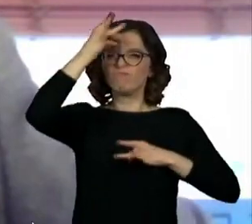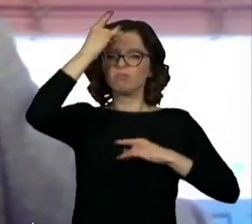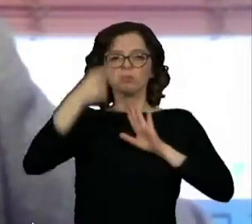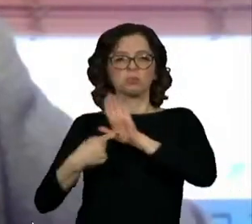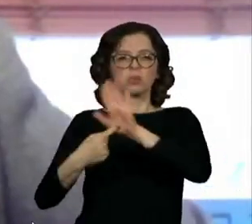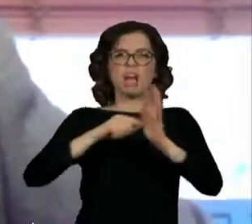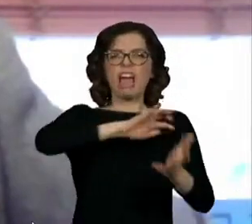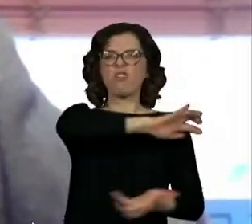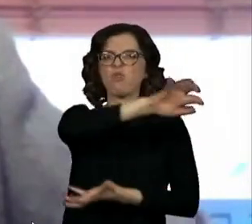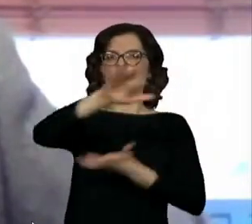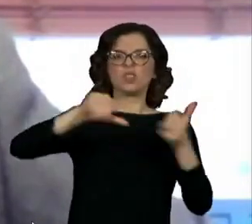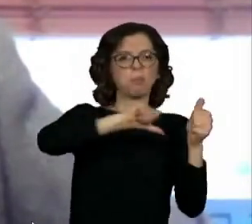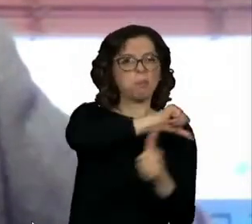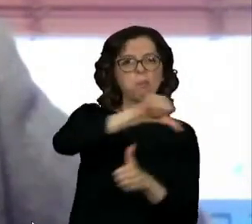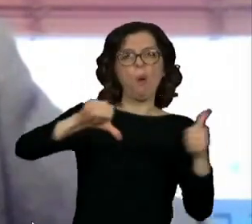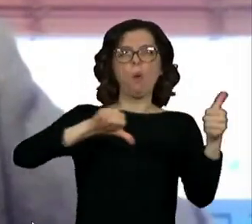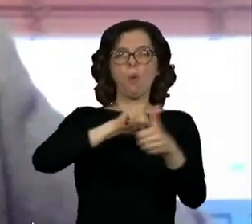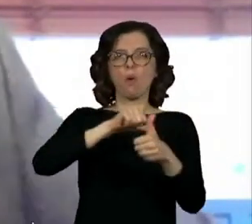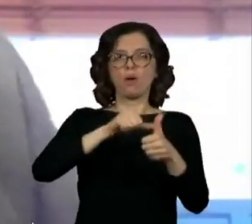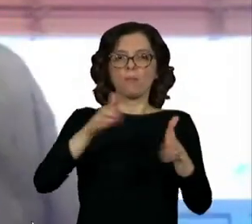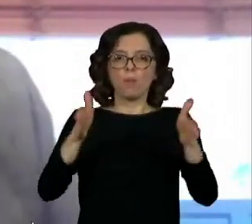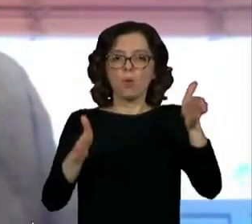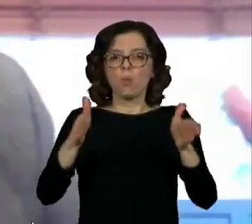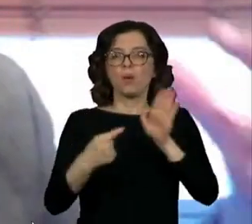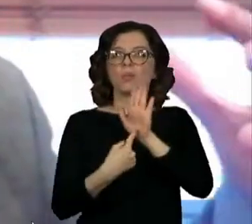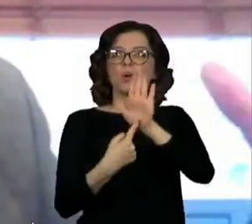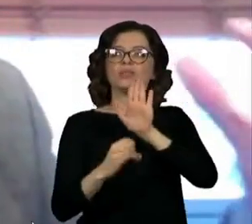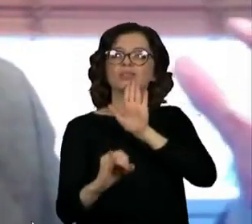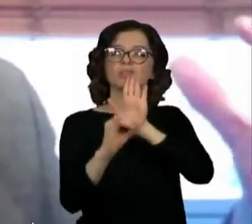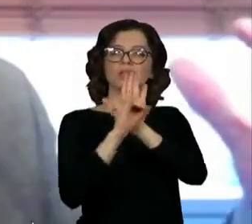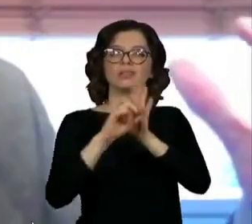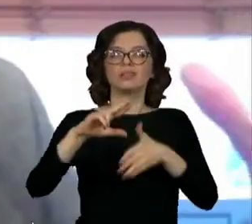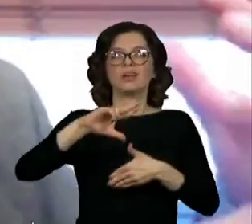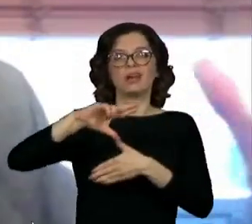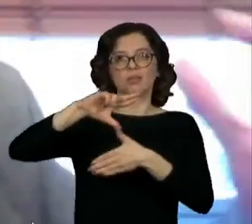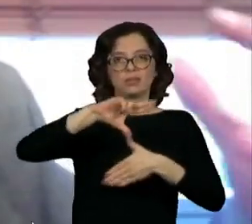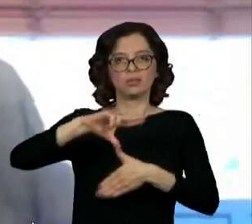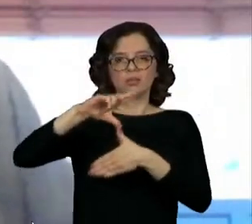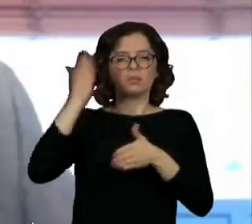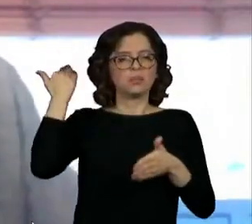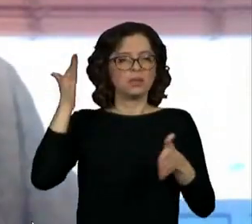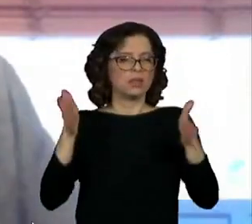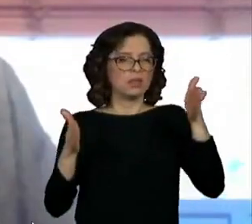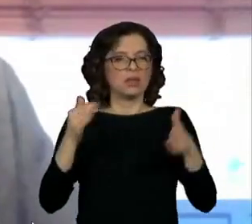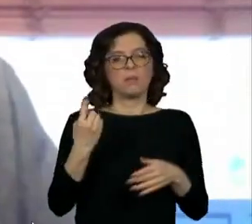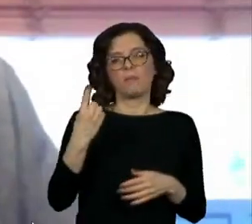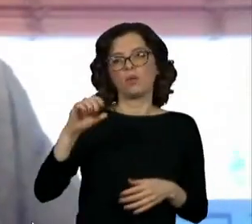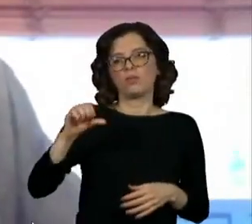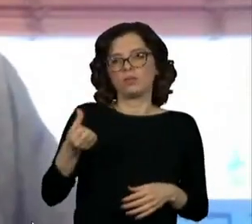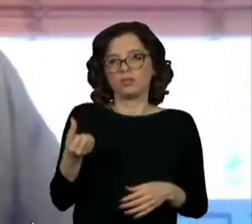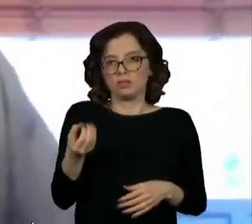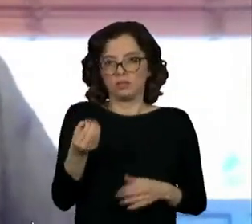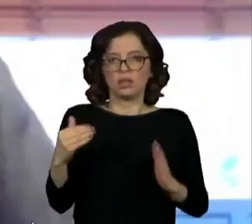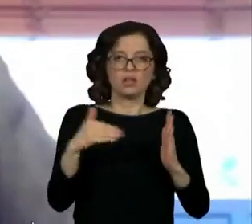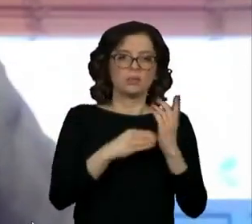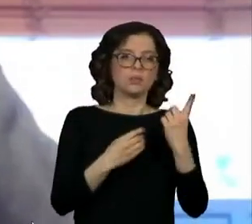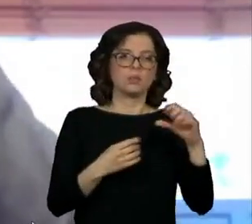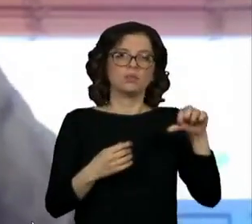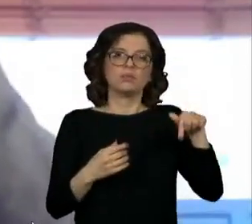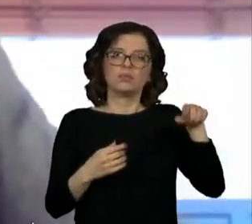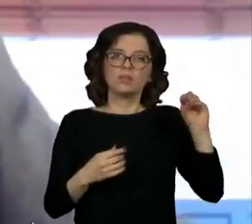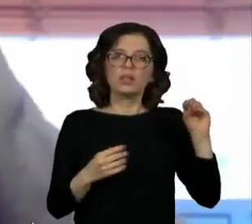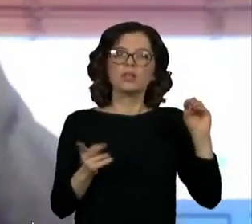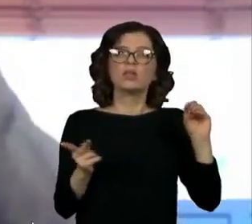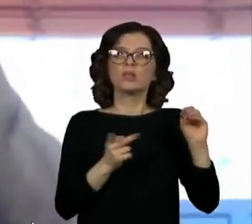his revolution and his government into the Latin American identity. So in the 1960s and 1970s, you could not